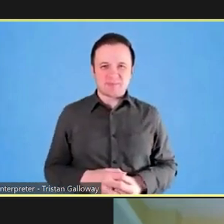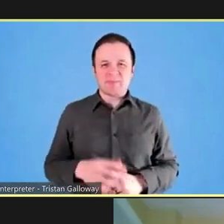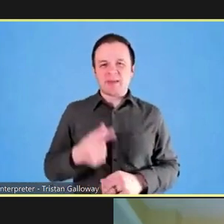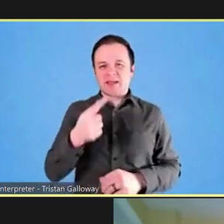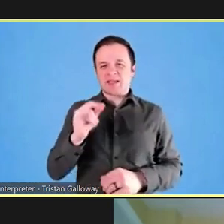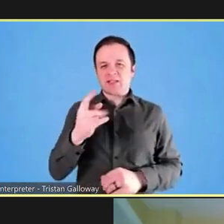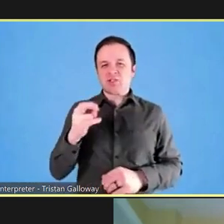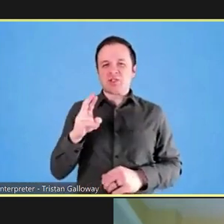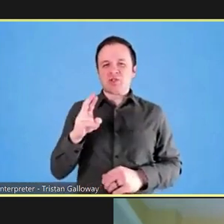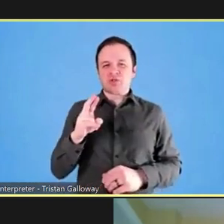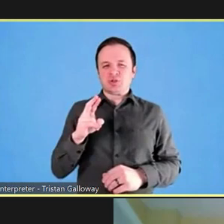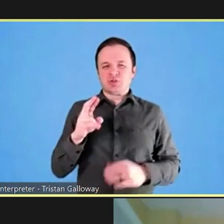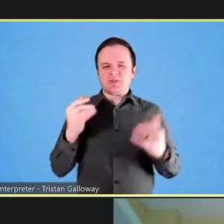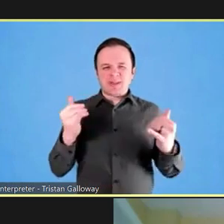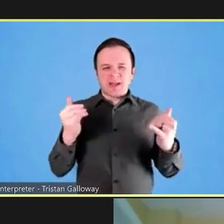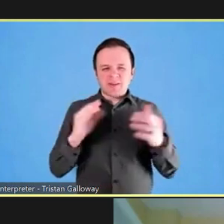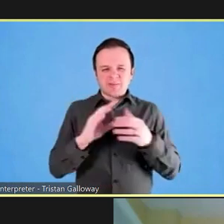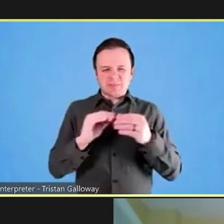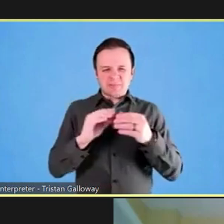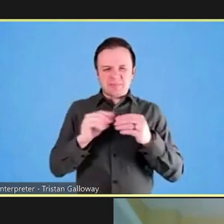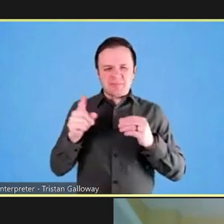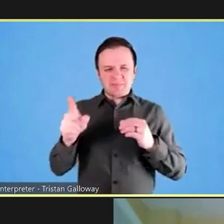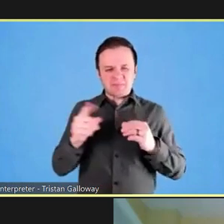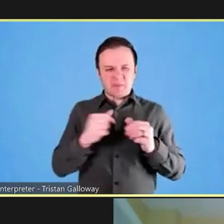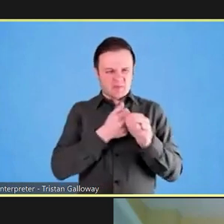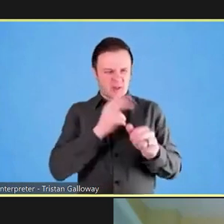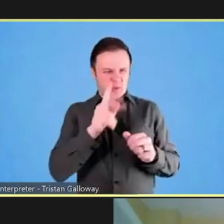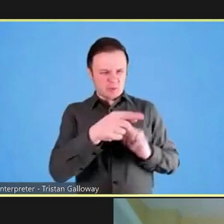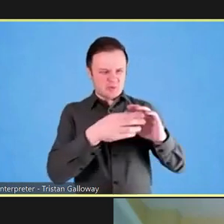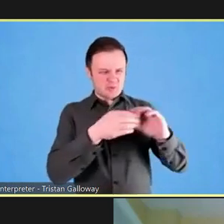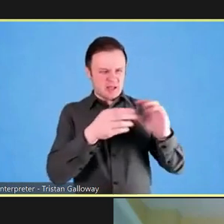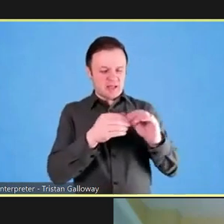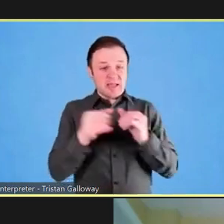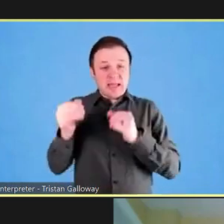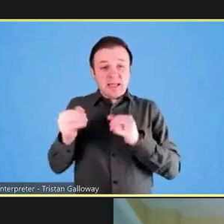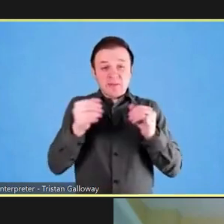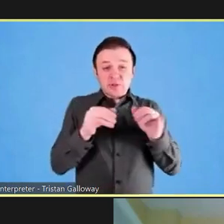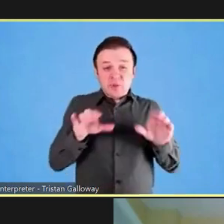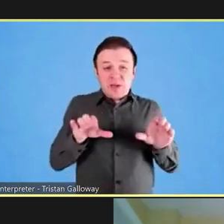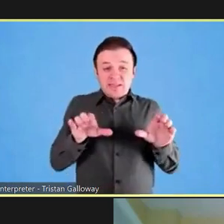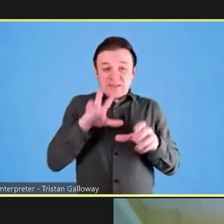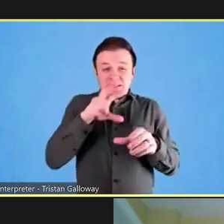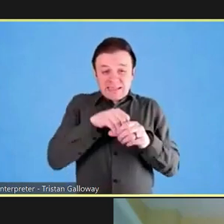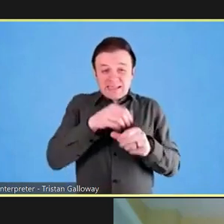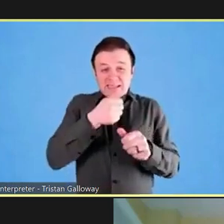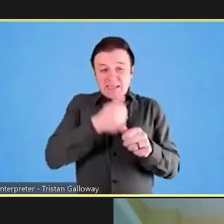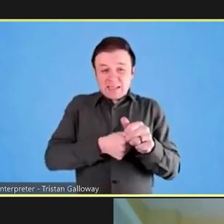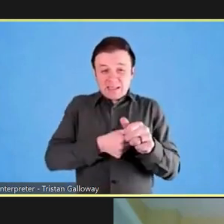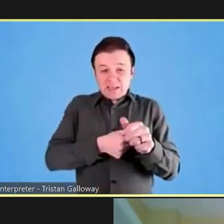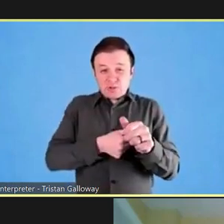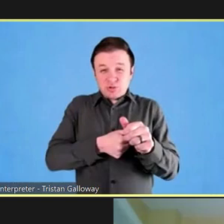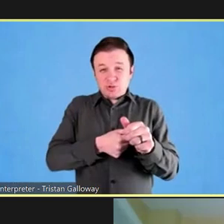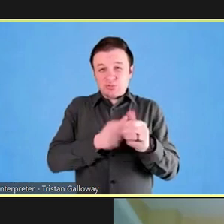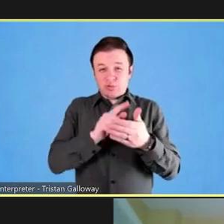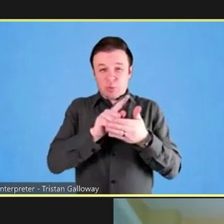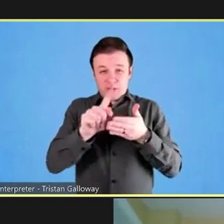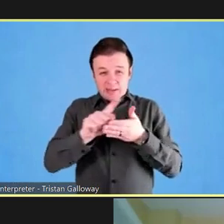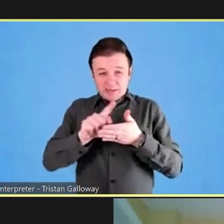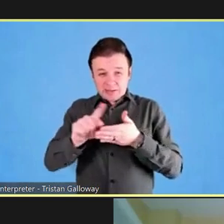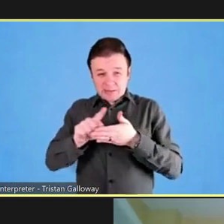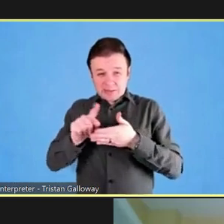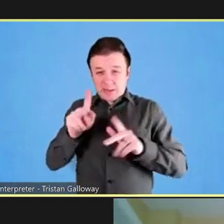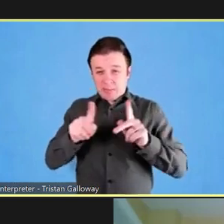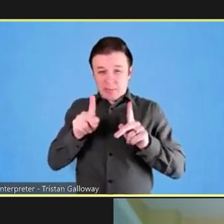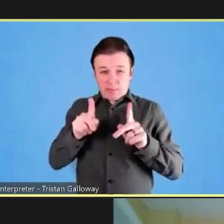Ginger. Just to comment, to follow up on that, the individual activities within each of the weeks that folks are asked